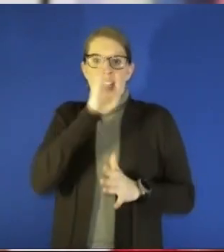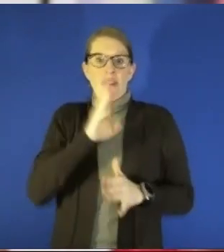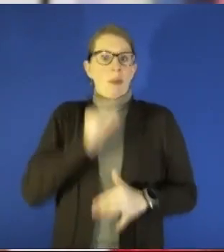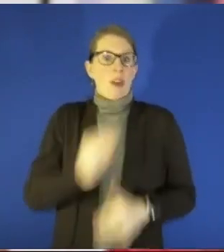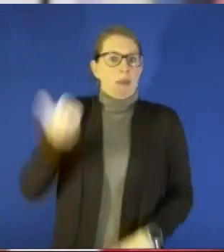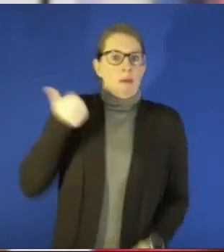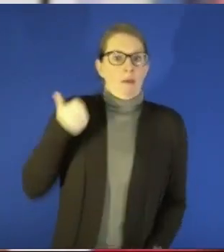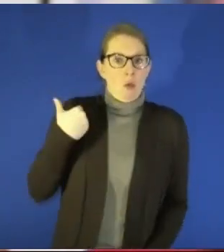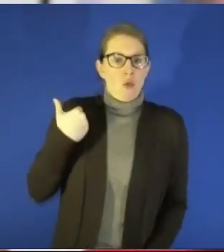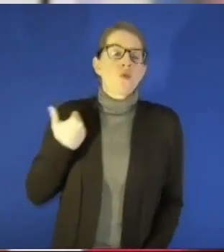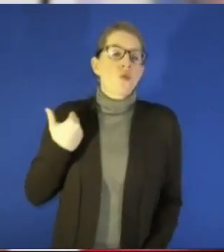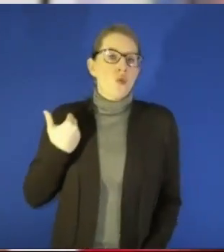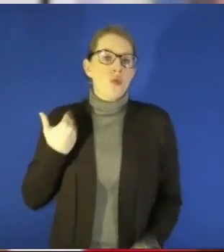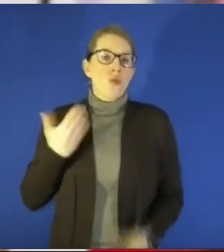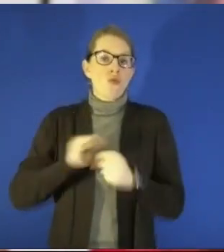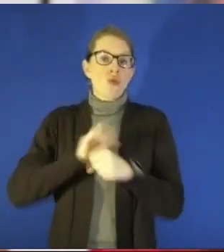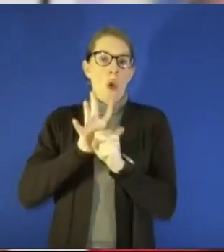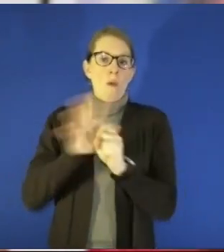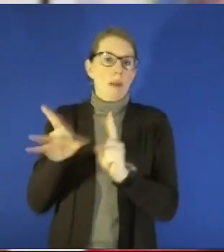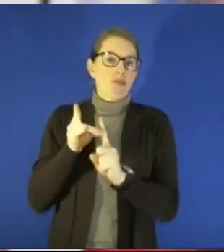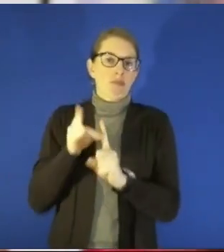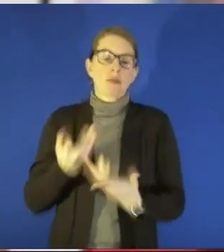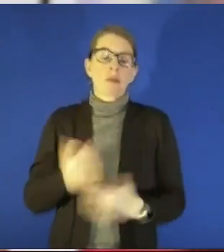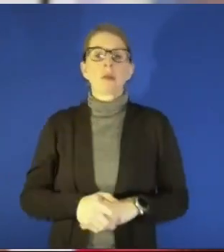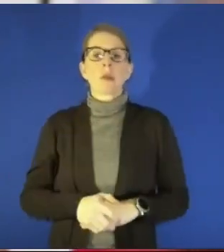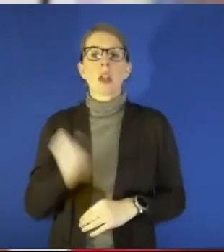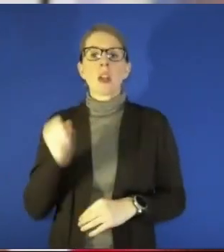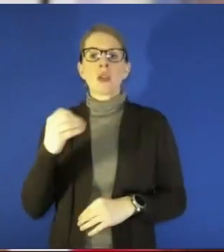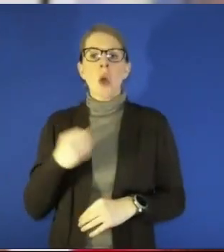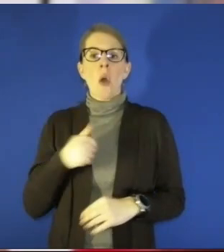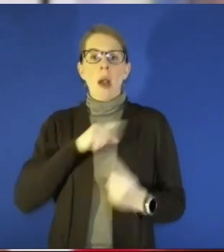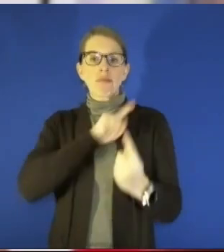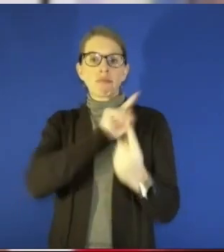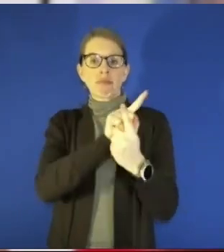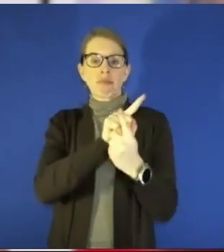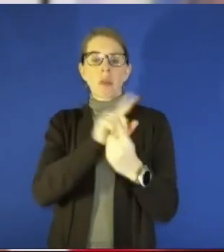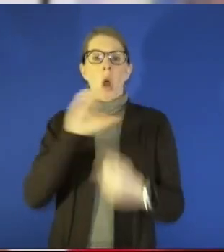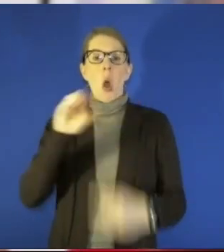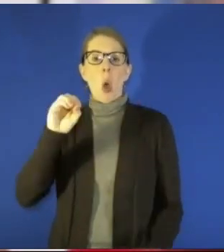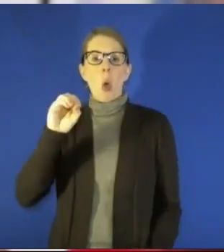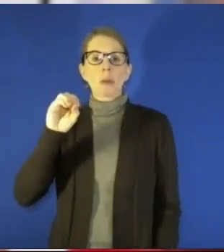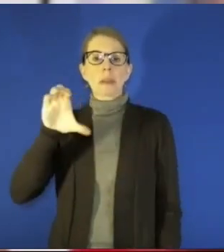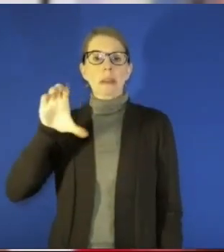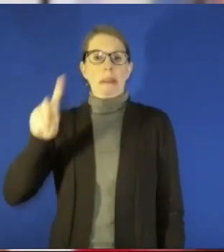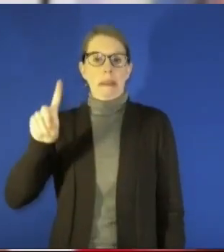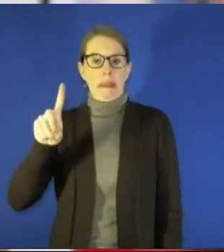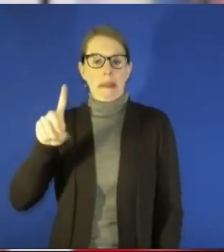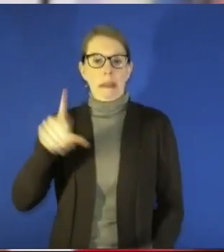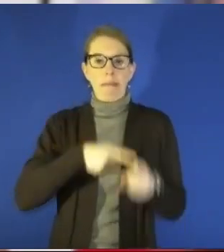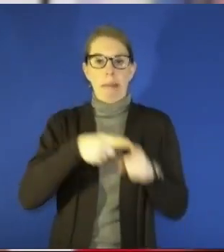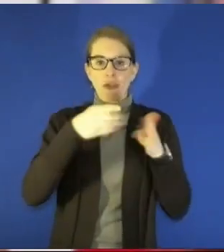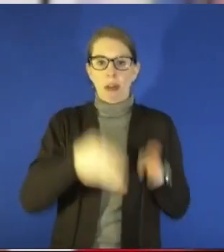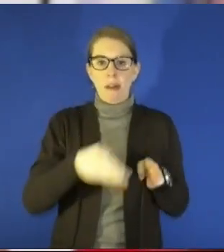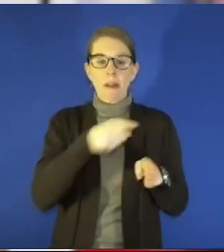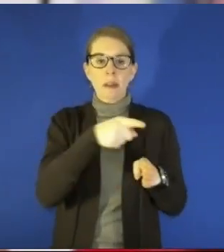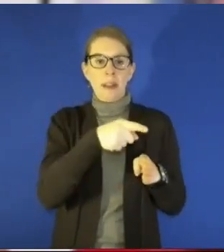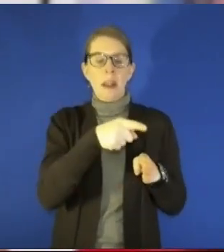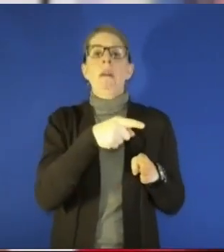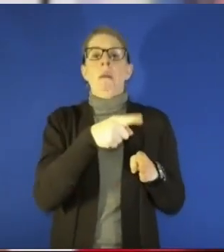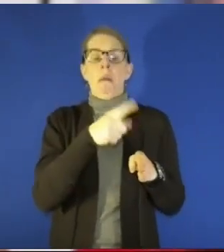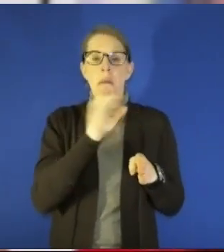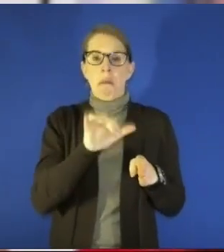experienced before. And so I ended up going to see an OCD specialist who had said that they were seeing